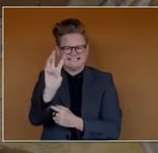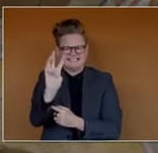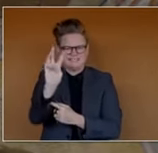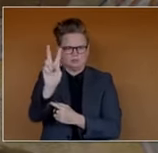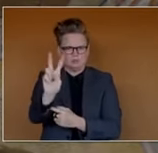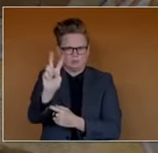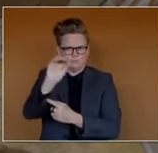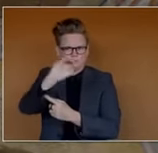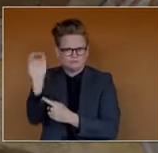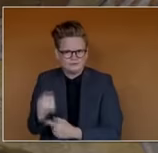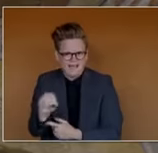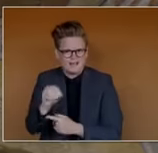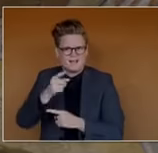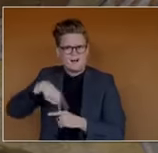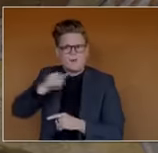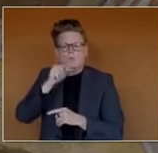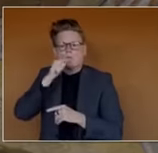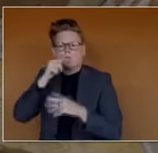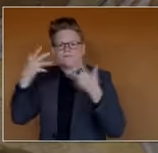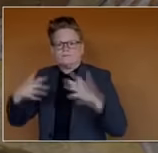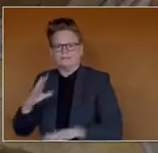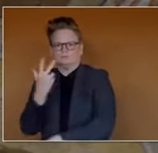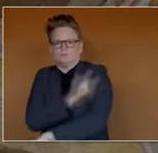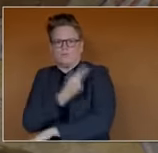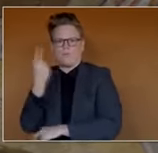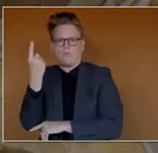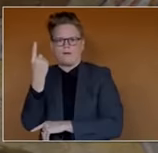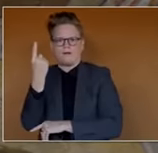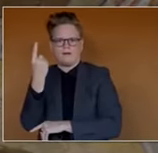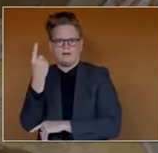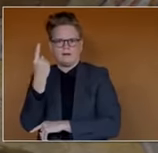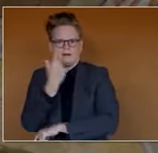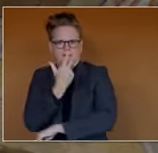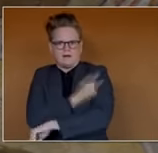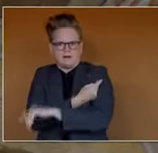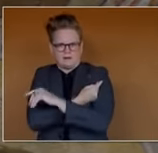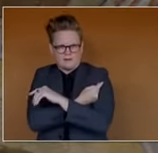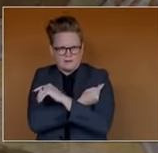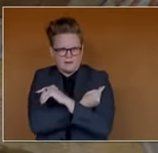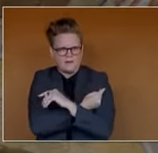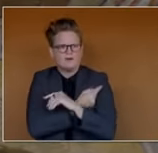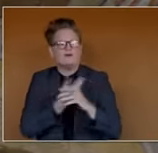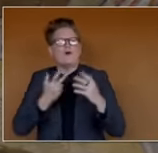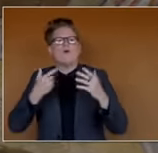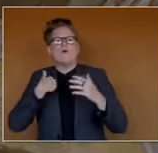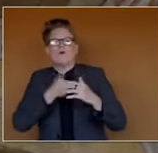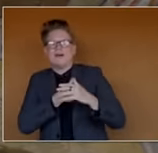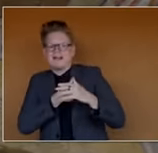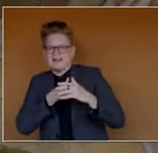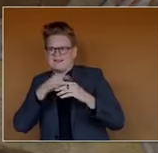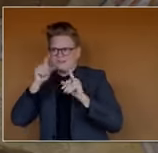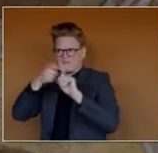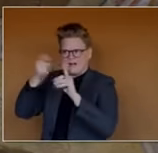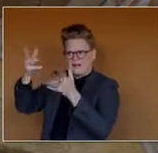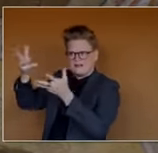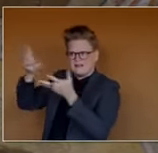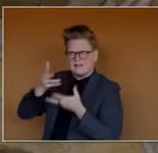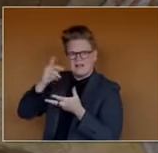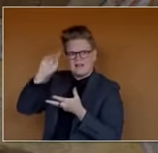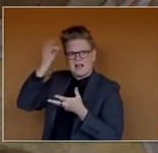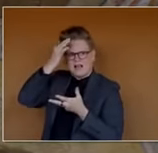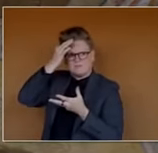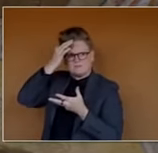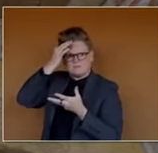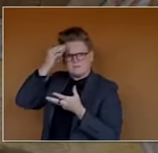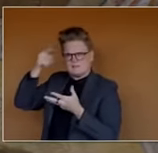over. This week, we will request from the federal government 100% of the available supply that's been set aside for the